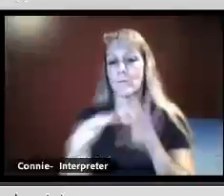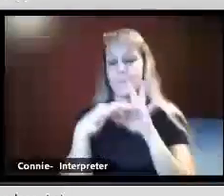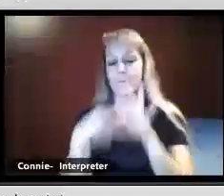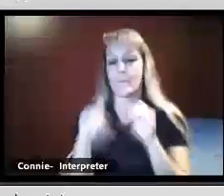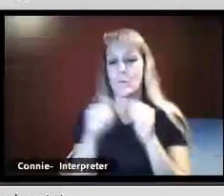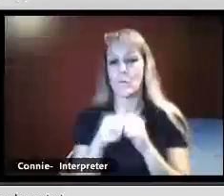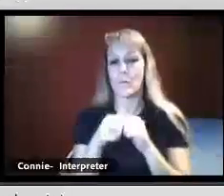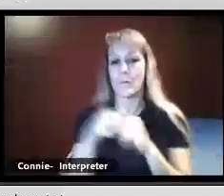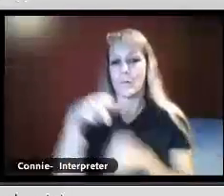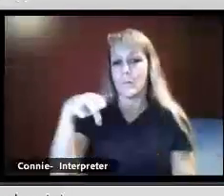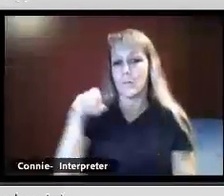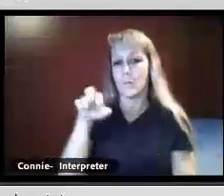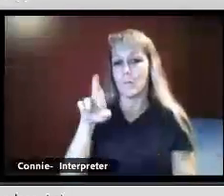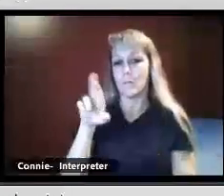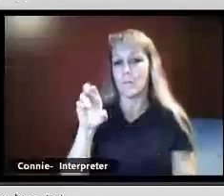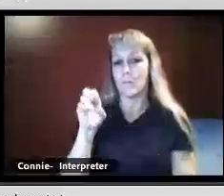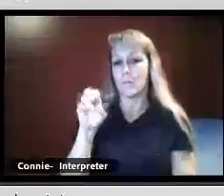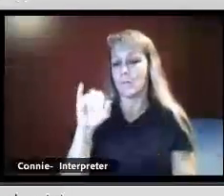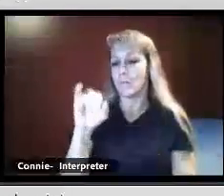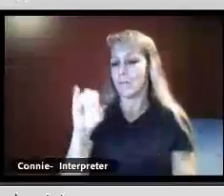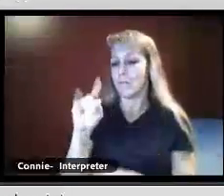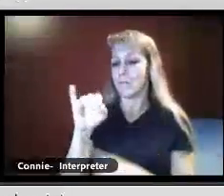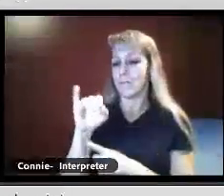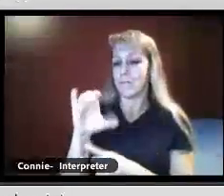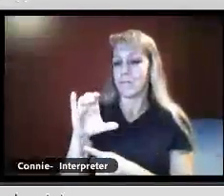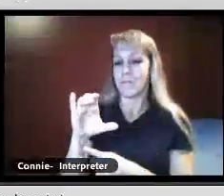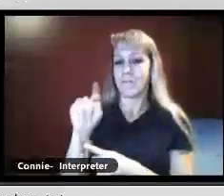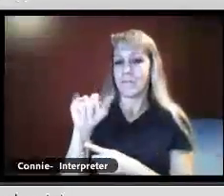periodic table. I'm